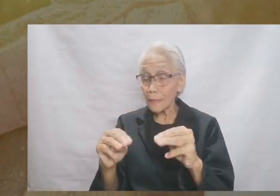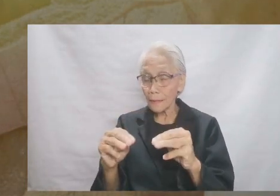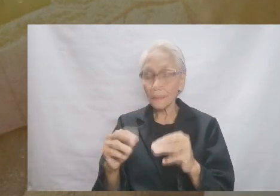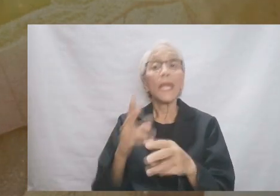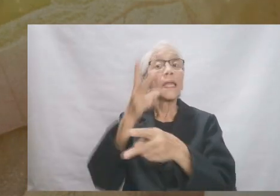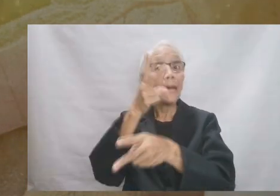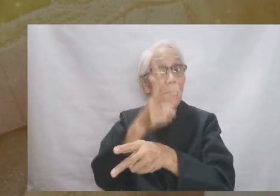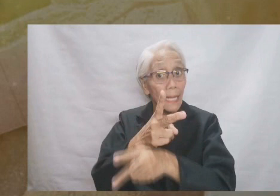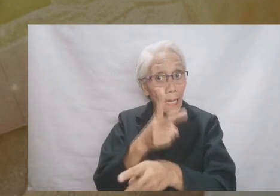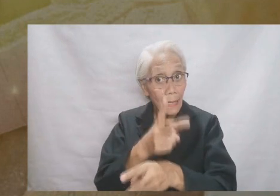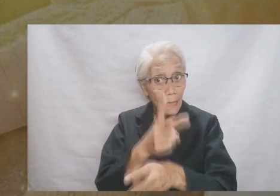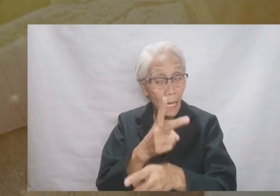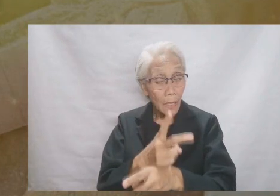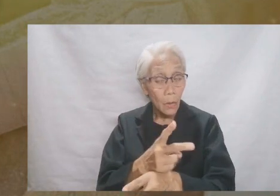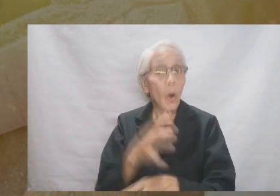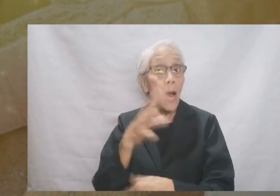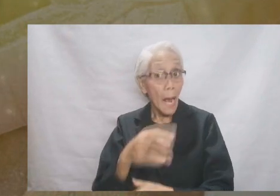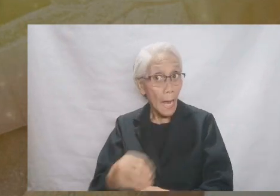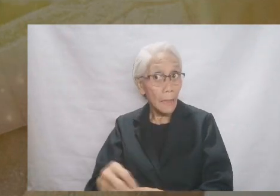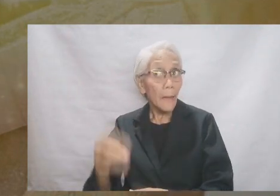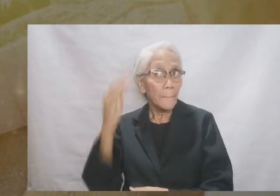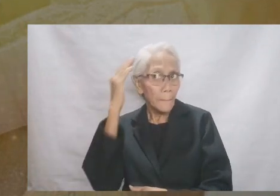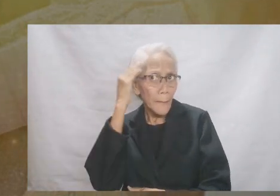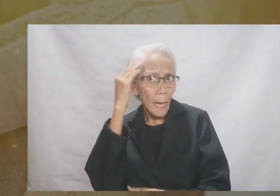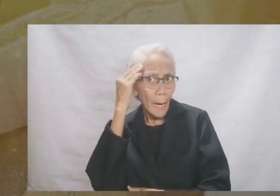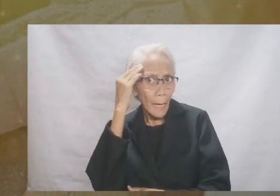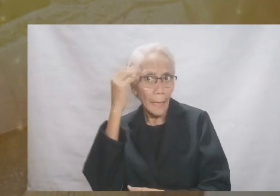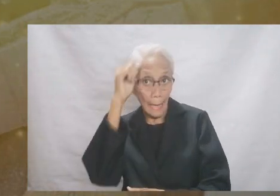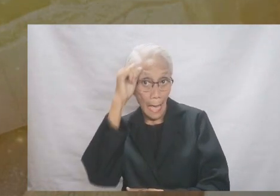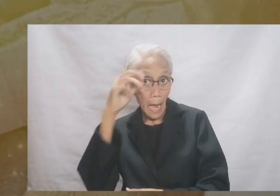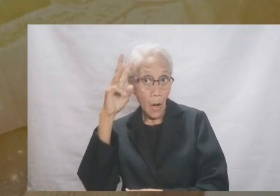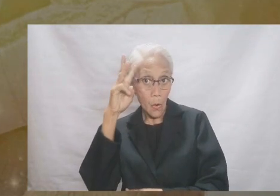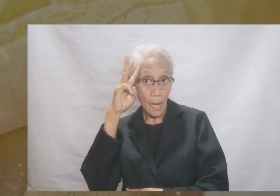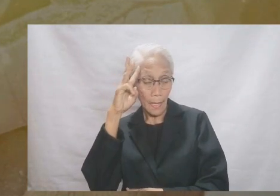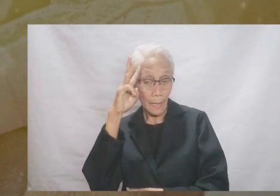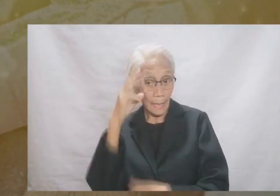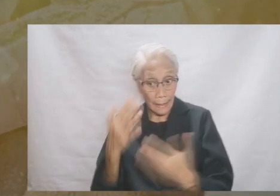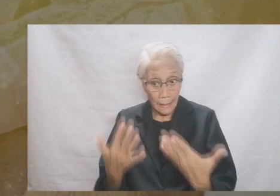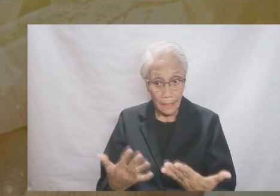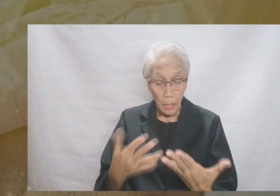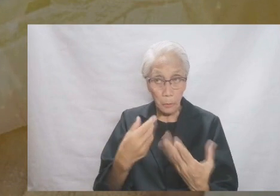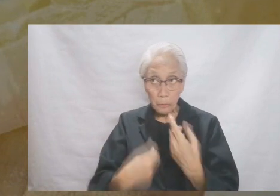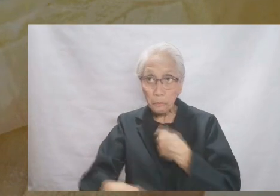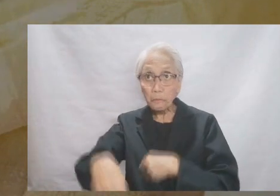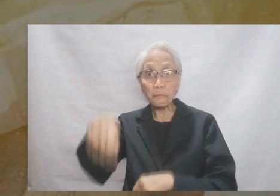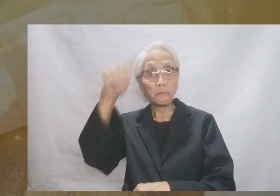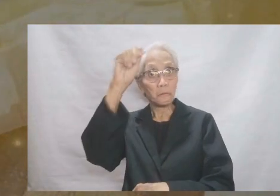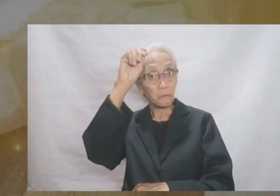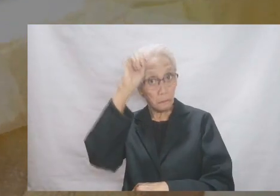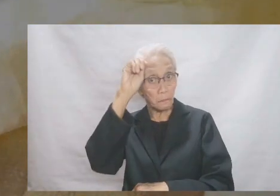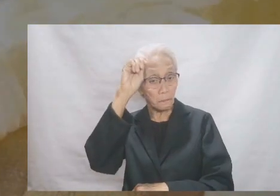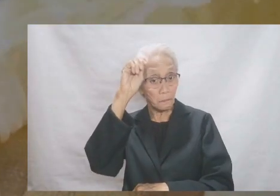ito, mag-ingat po tayo at maging maalam. And I will be wearing my